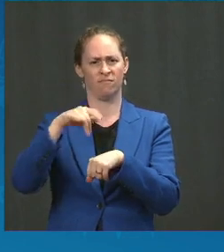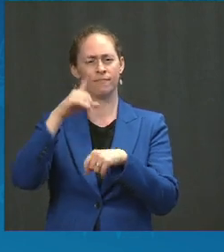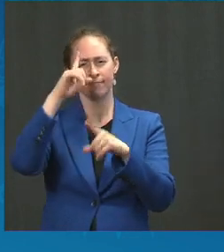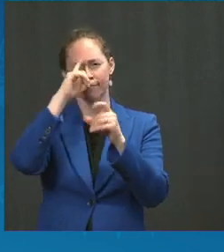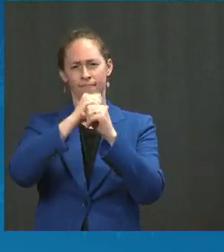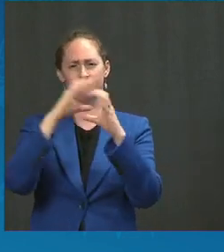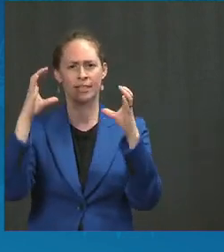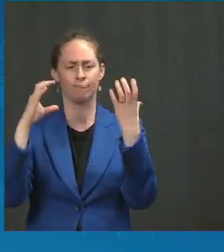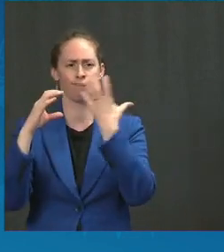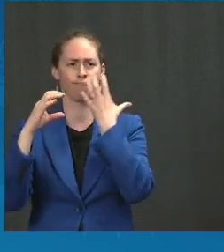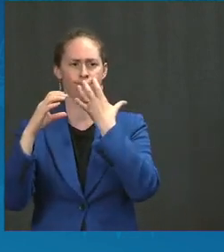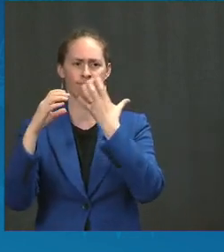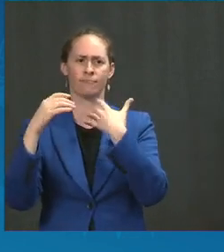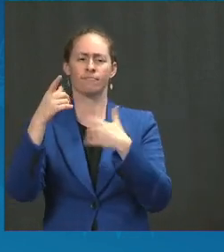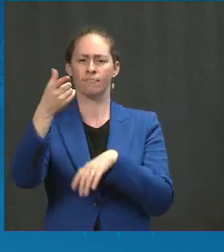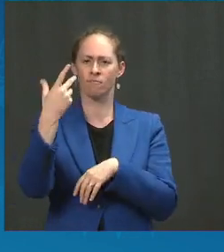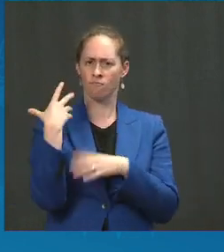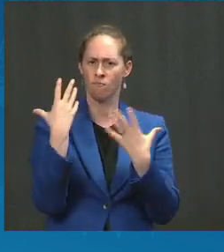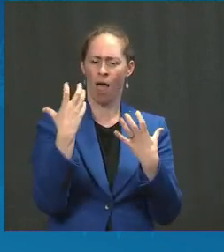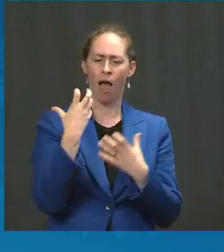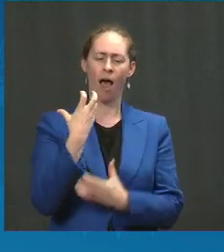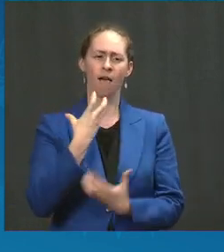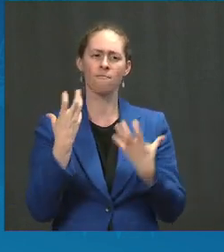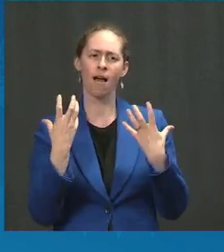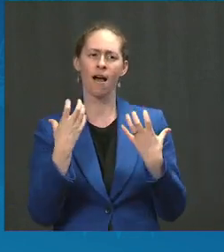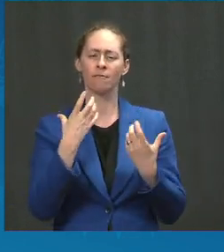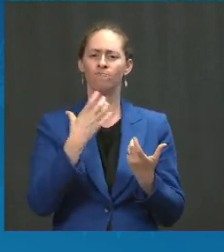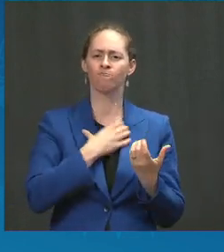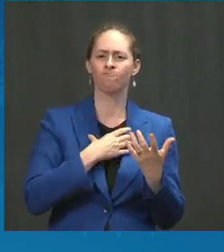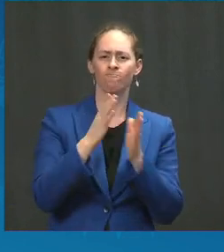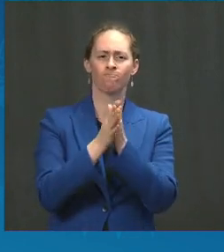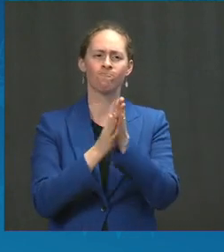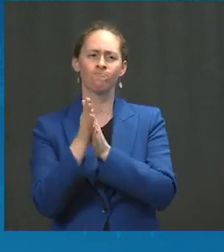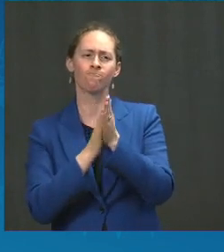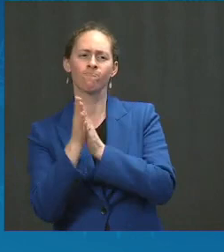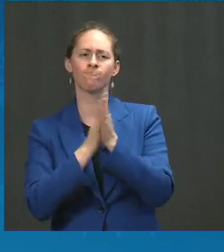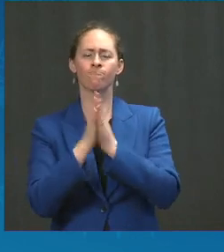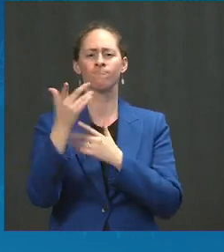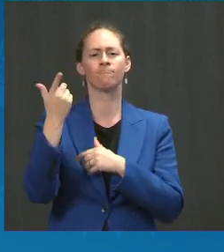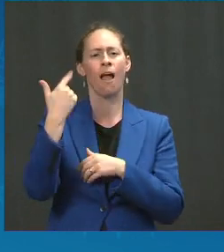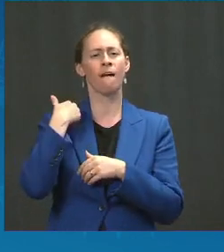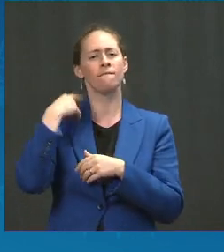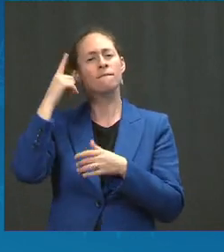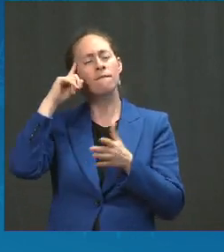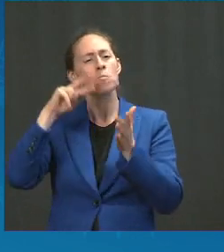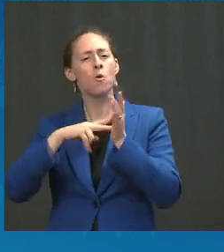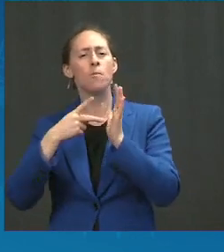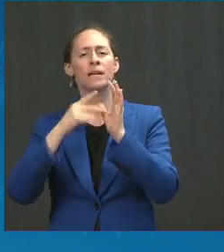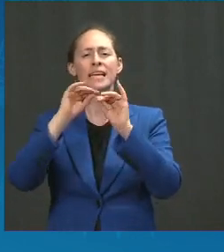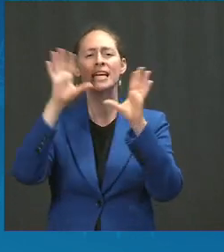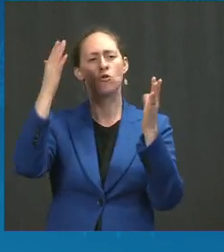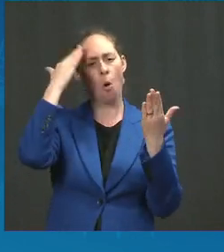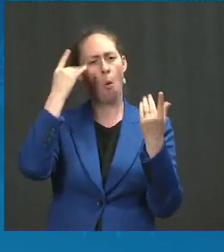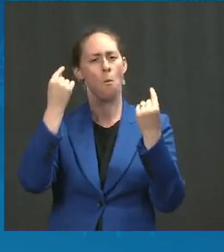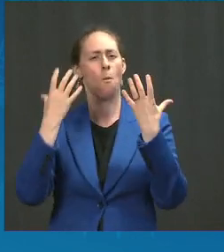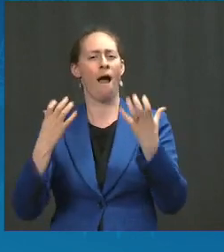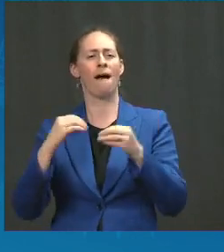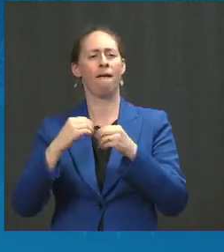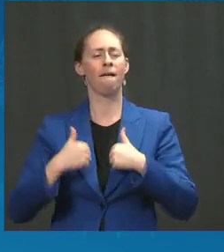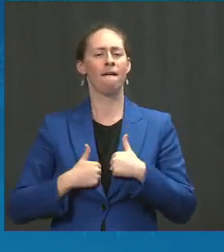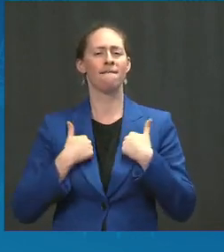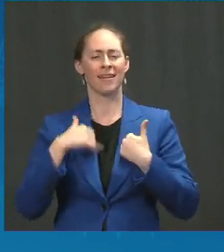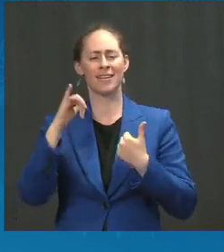drive. A strong sense of purpose often comes from within, as we all know. But it